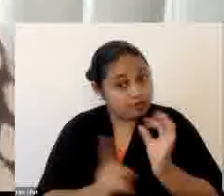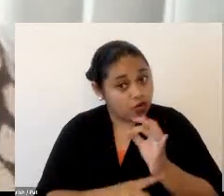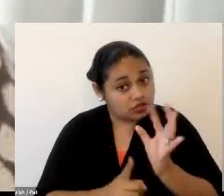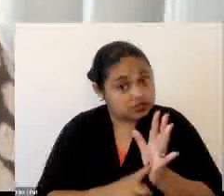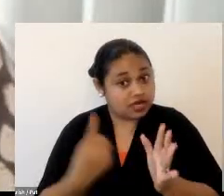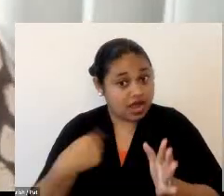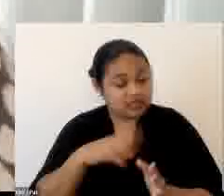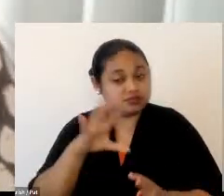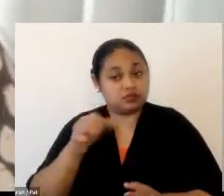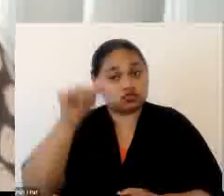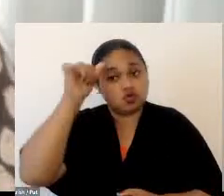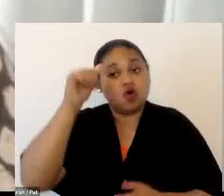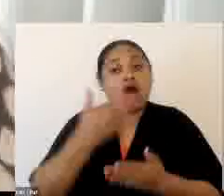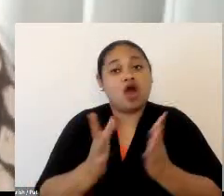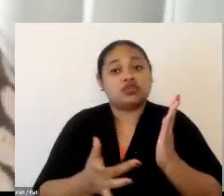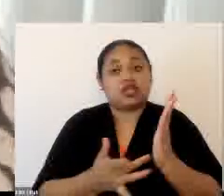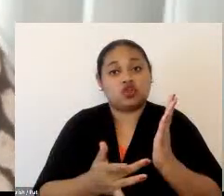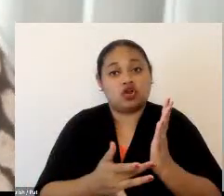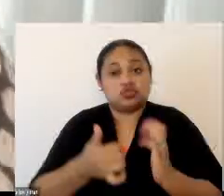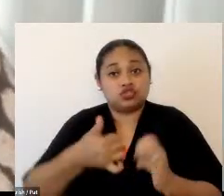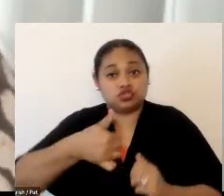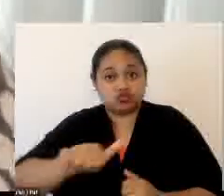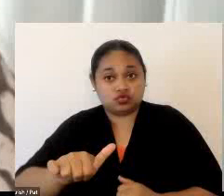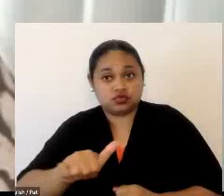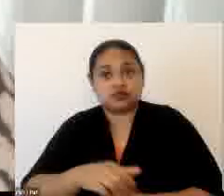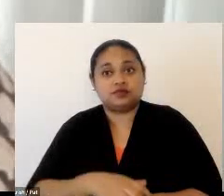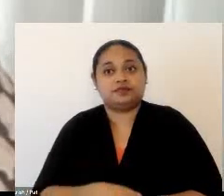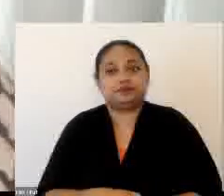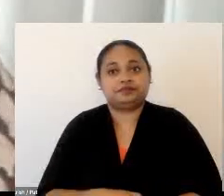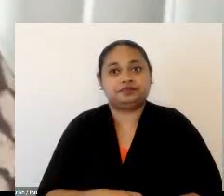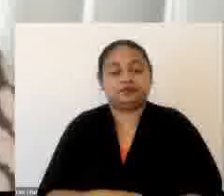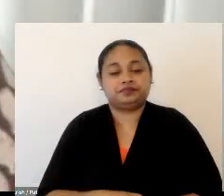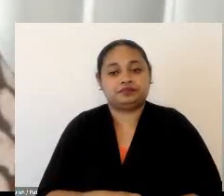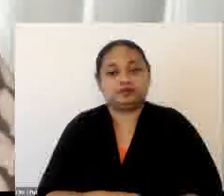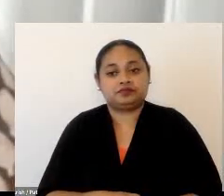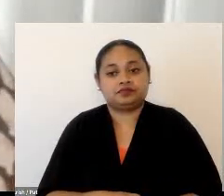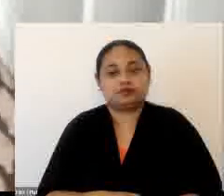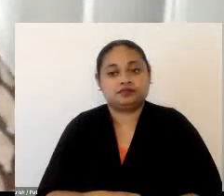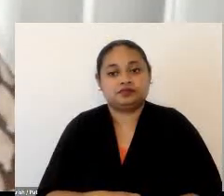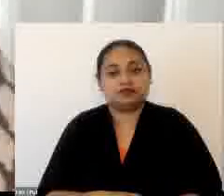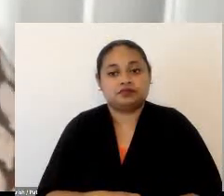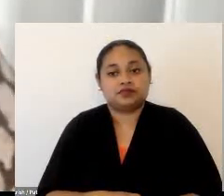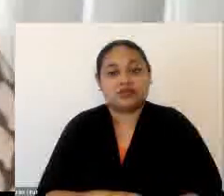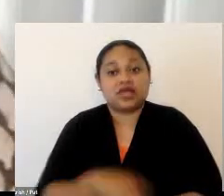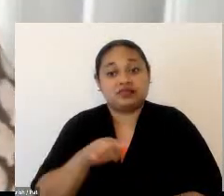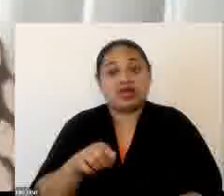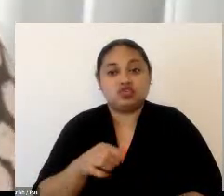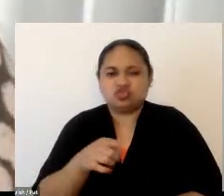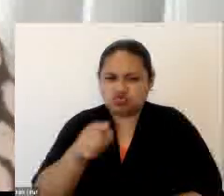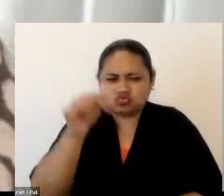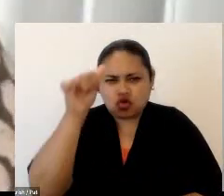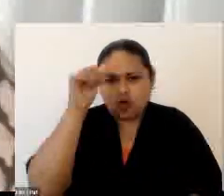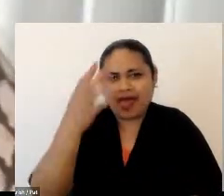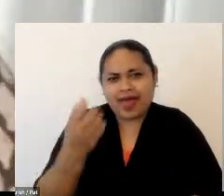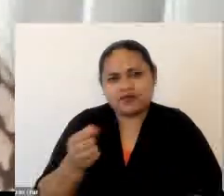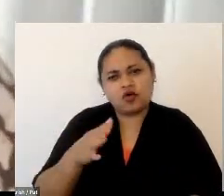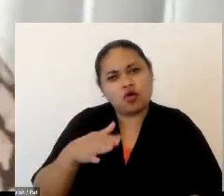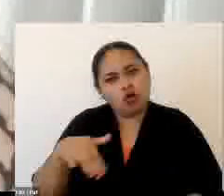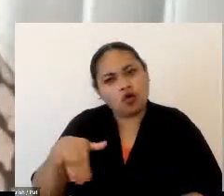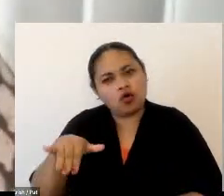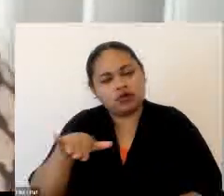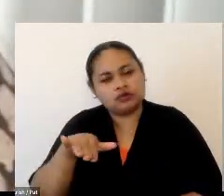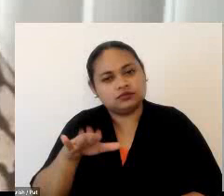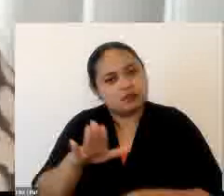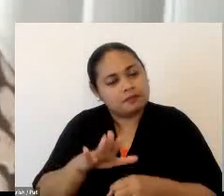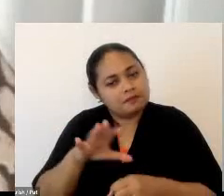how technology is designed and how technology is used, right? And I think that's where it lies. You know, we have these, you know, we want to make